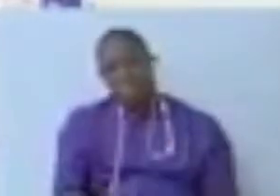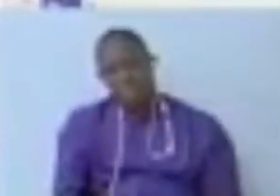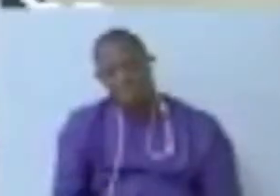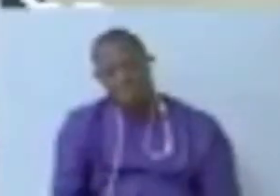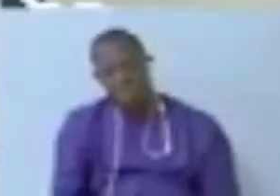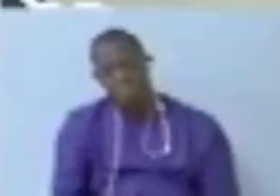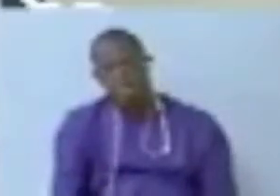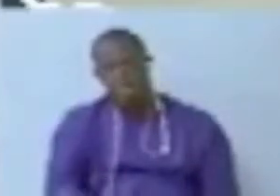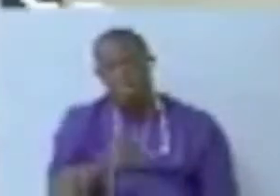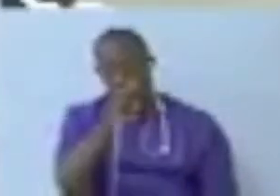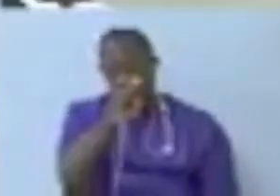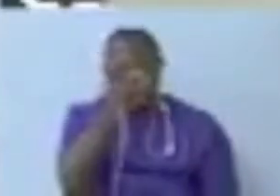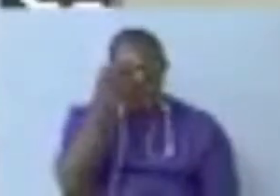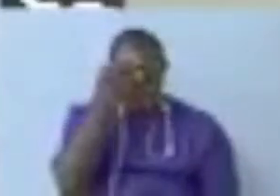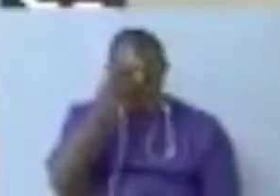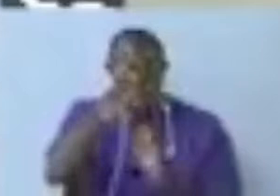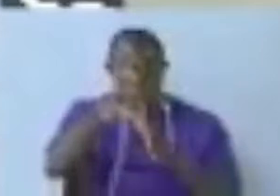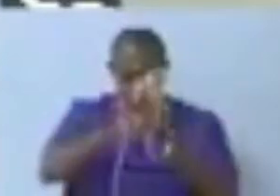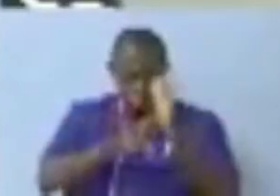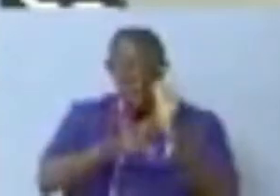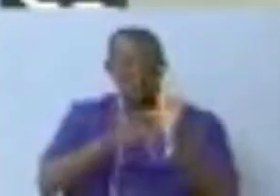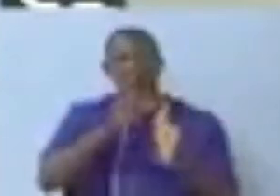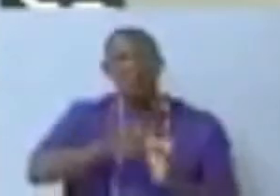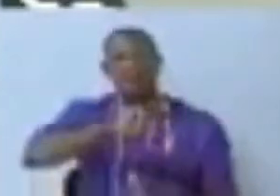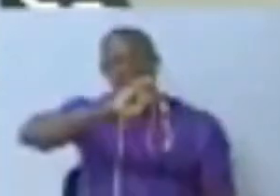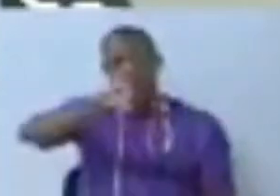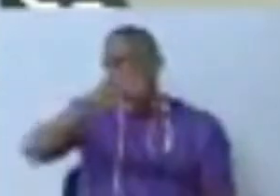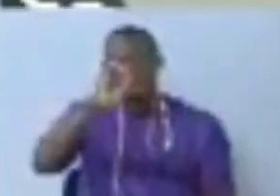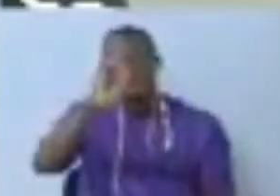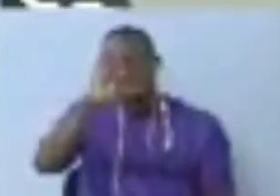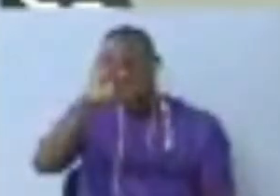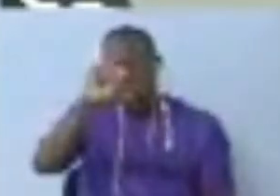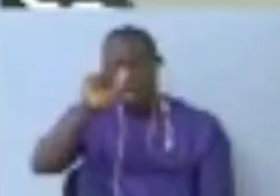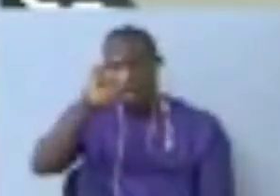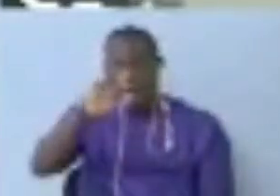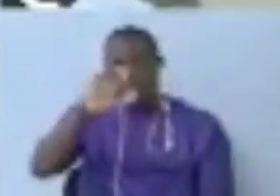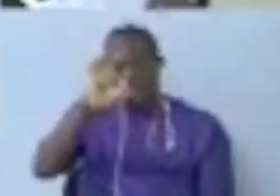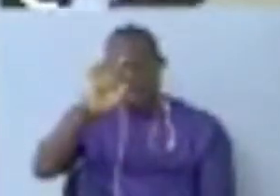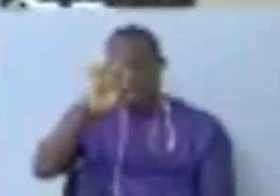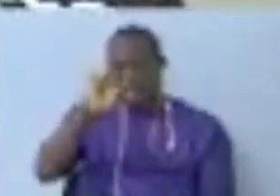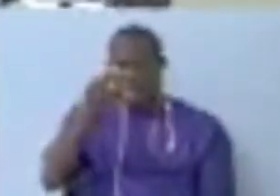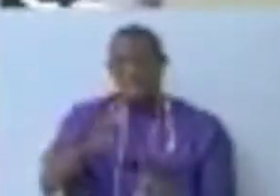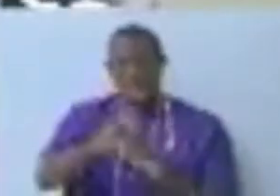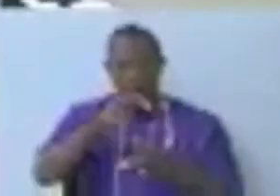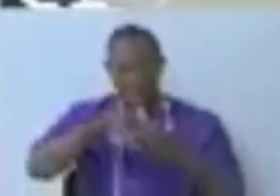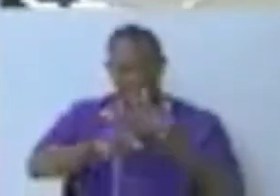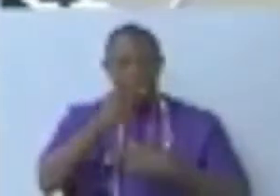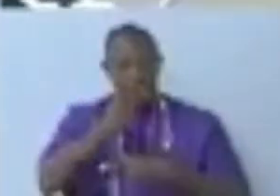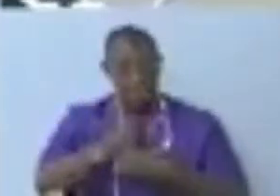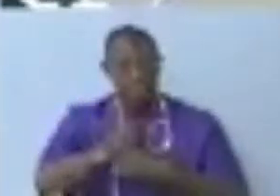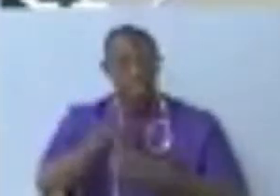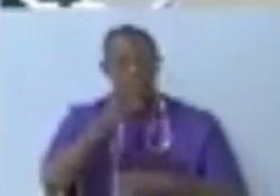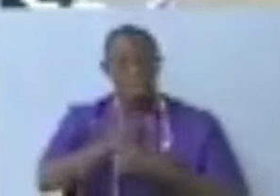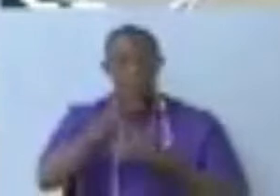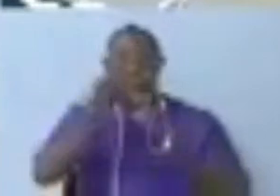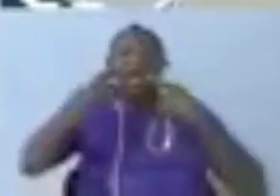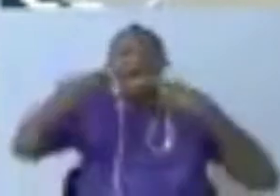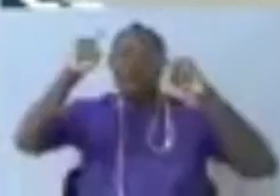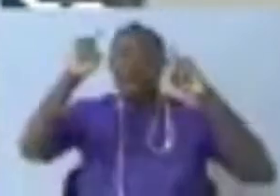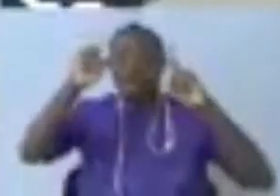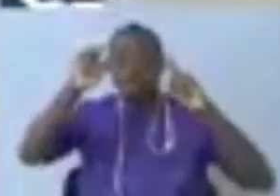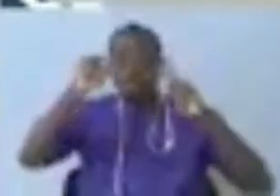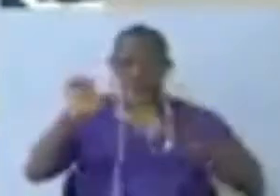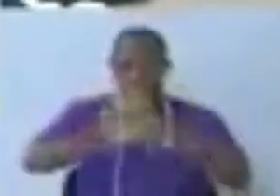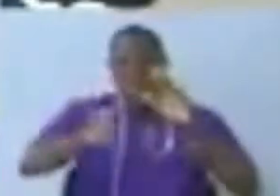Well, you know the rules, Mr. Jobarteh. It was publicly published in the country, and under law, by